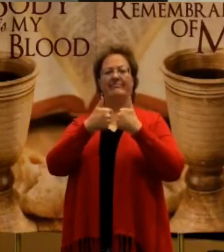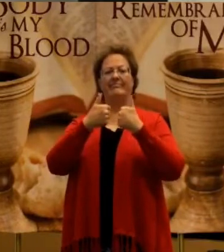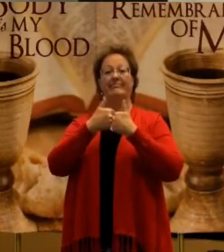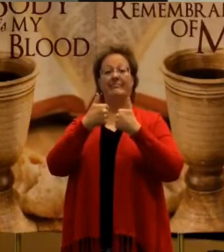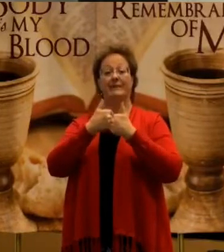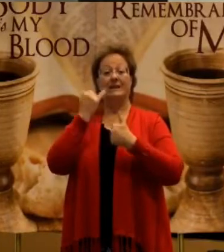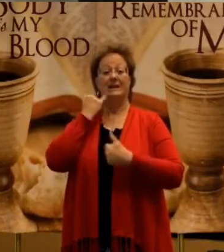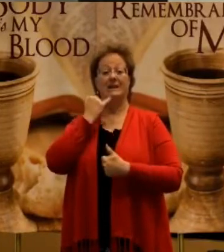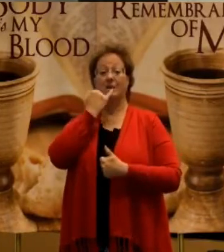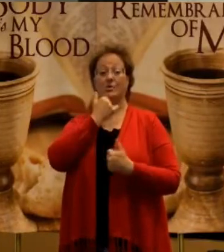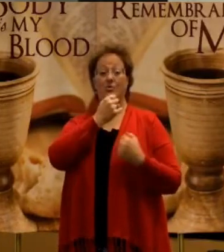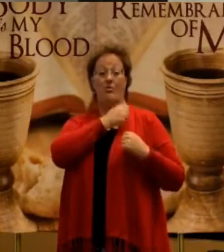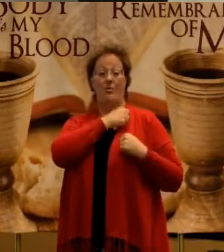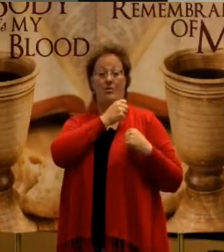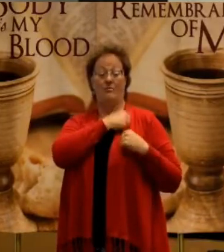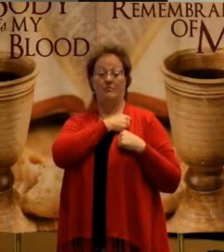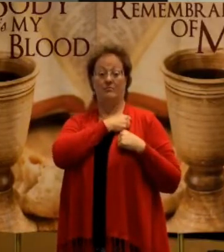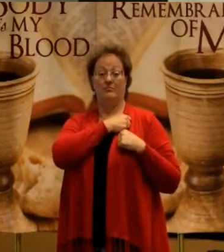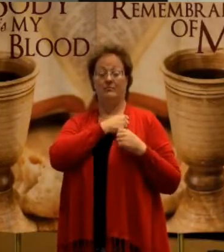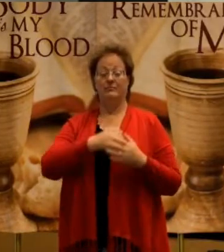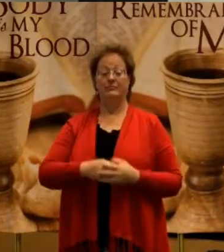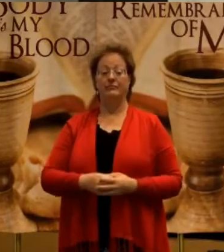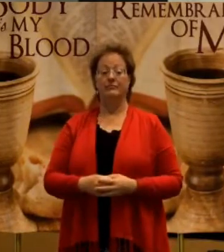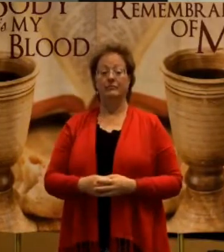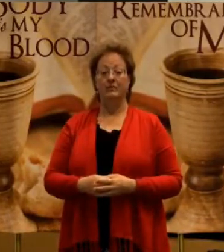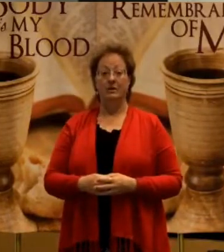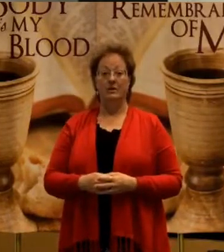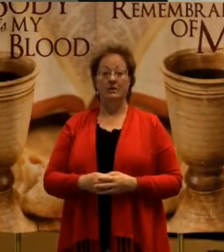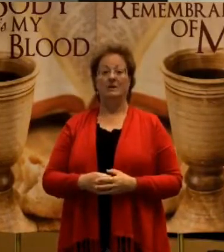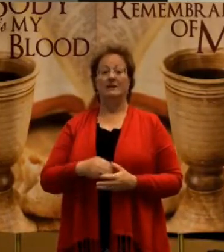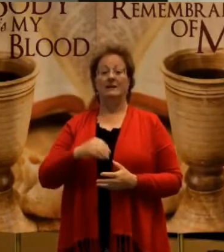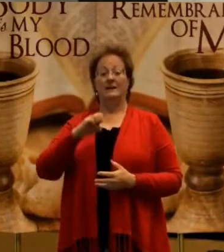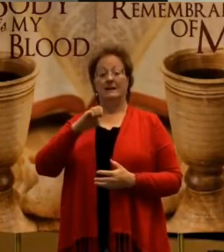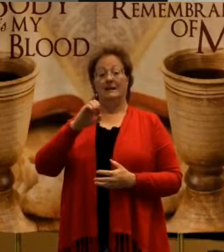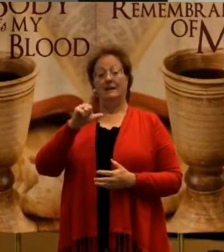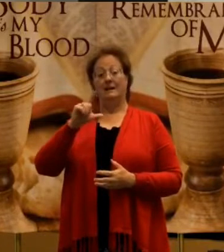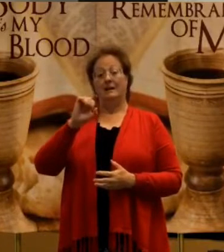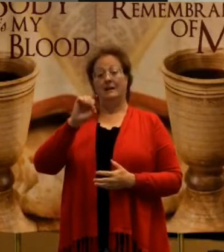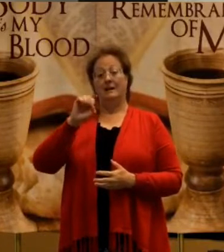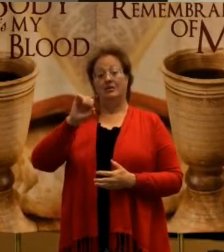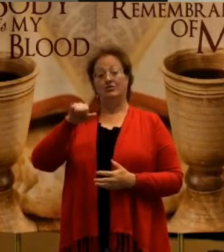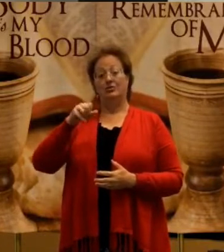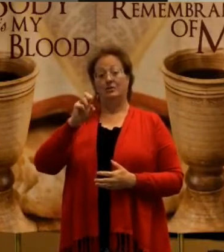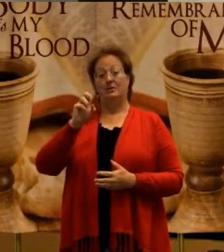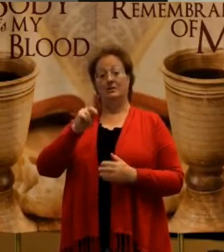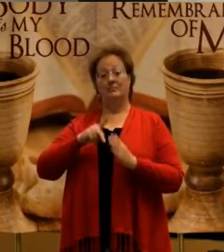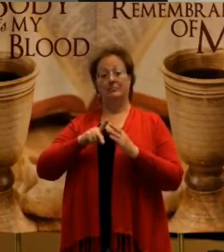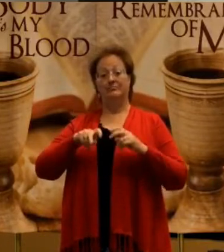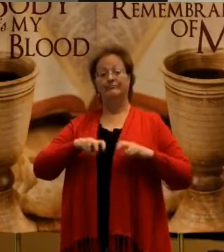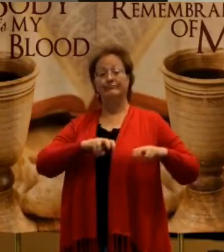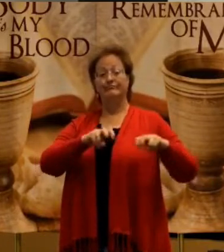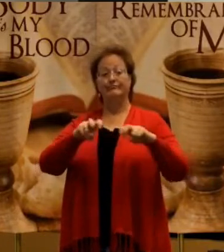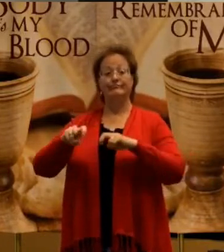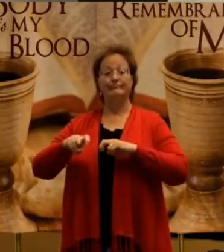40 days and 40 nights, Elijah journeyed to the mountain of the Lord. And for 40 days and 40 nights,